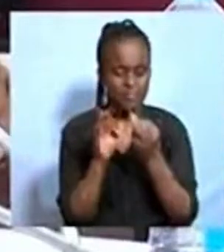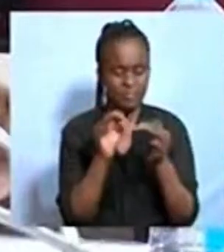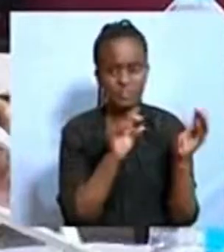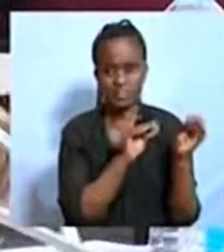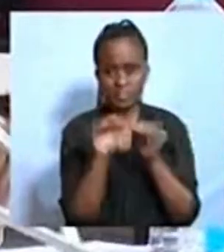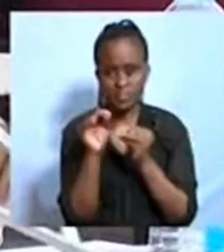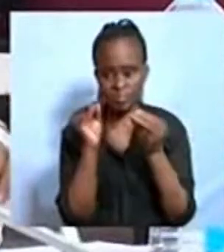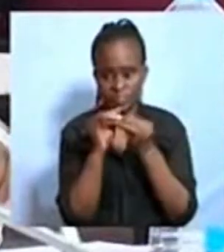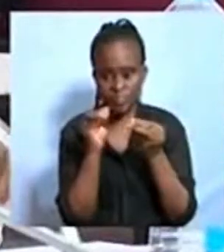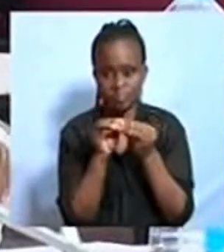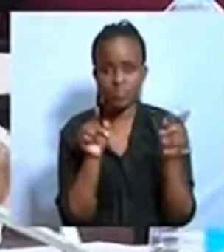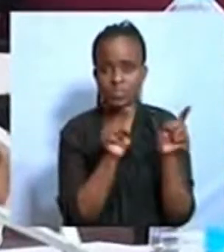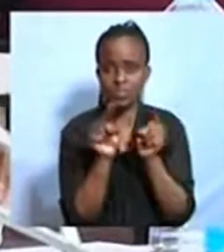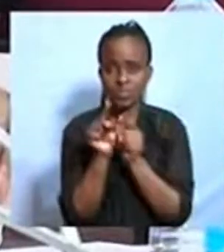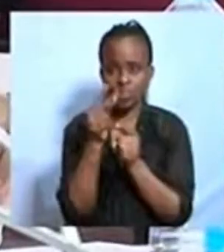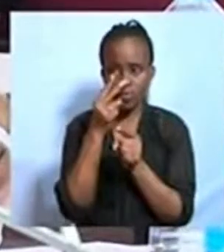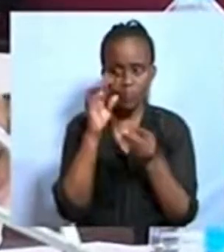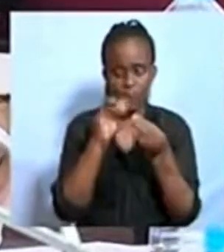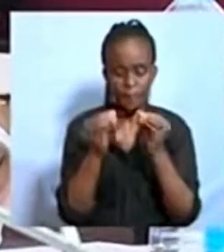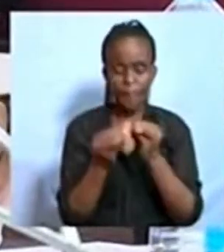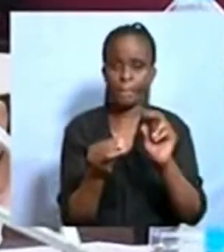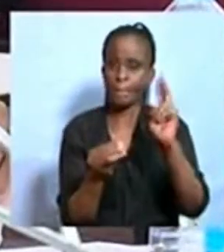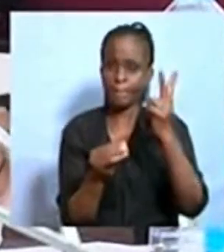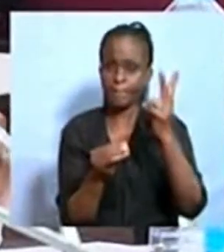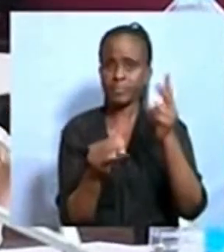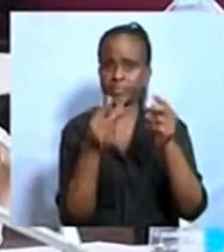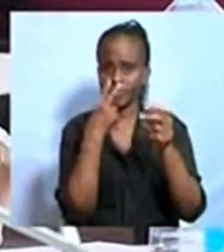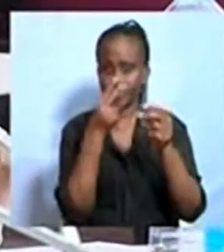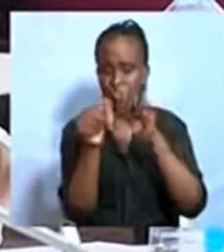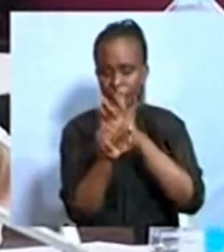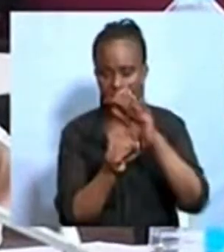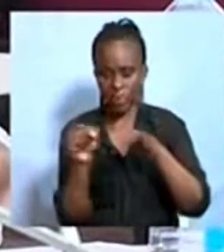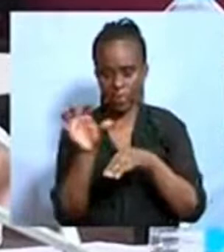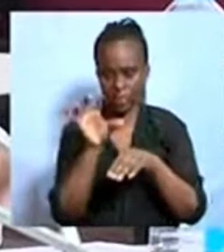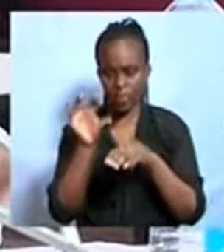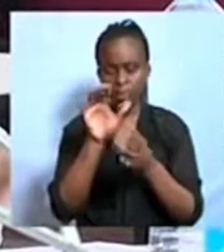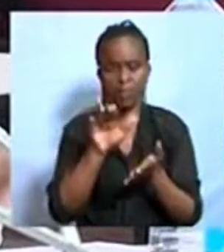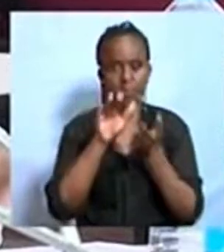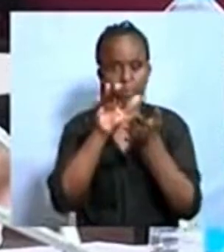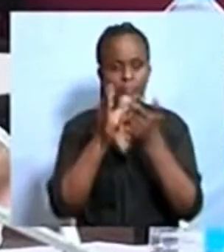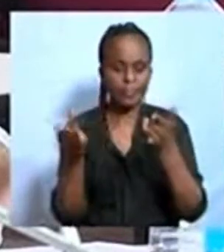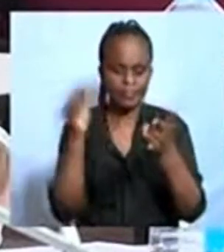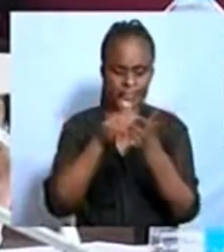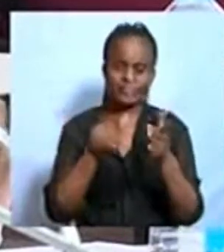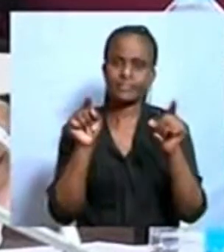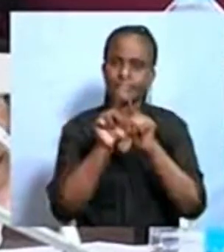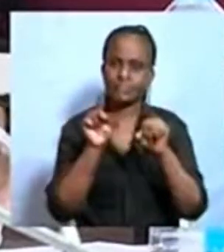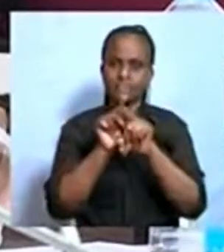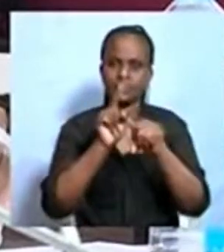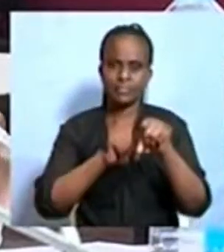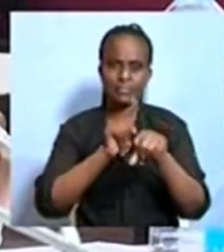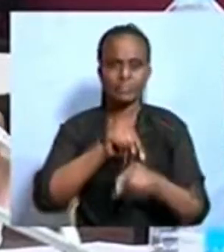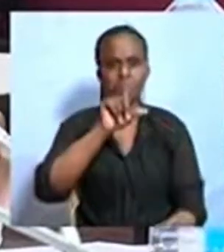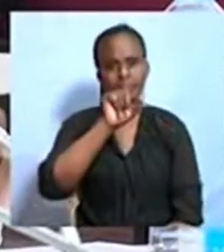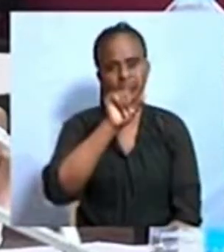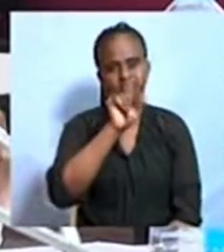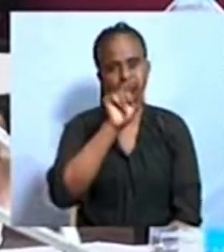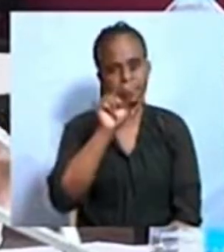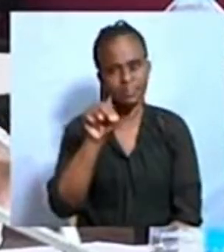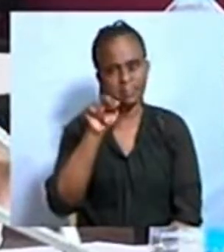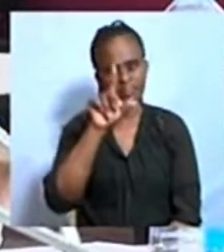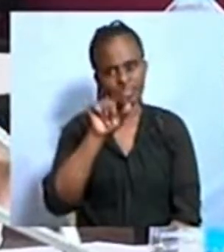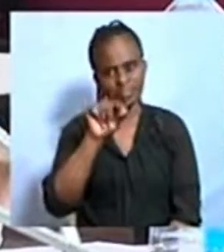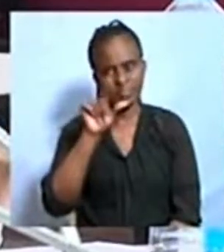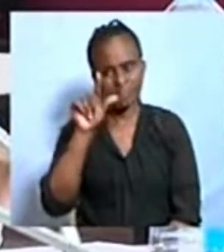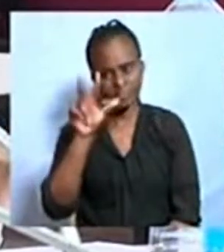moved ahead to also look at figure 2 that looks at the sub-sector allocations. Again, for the same period, 2022,